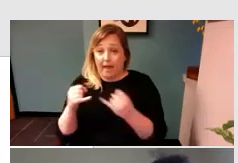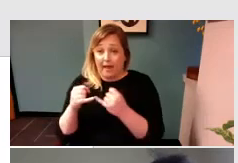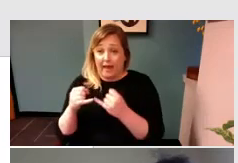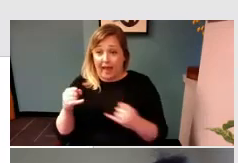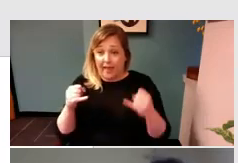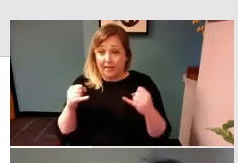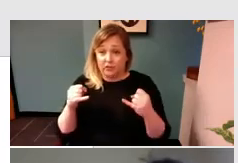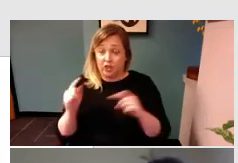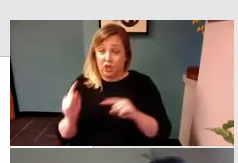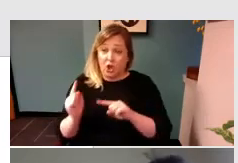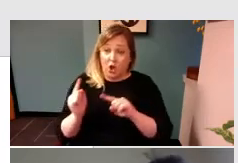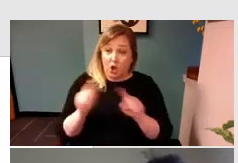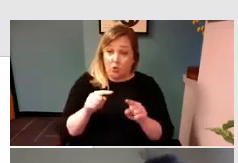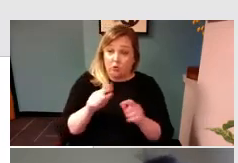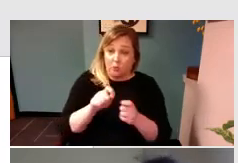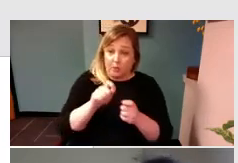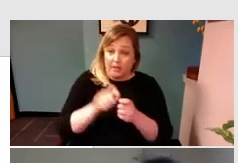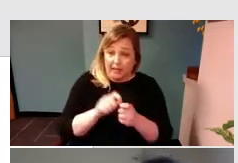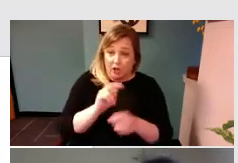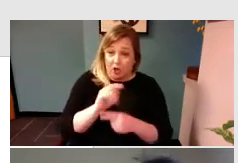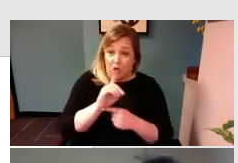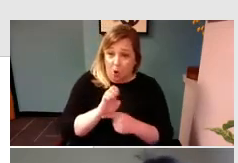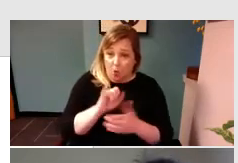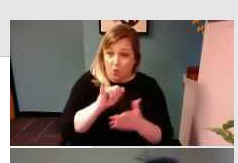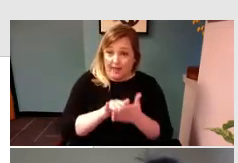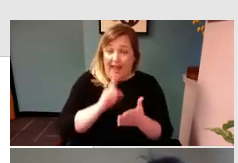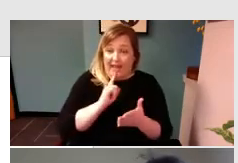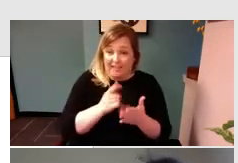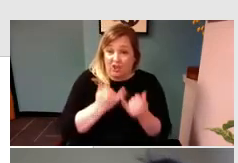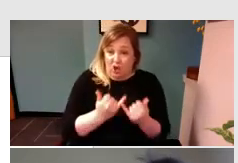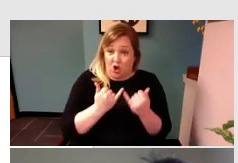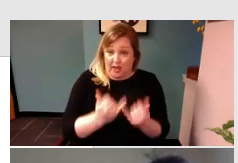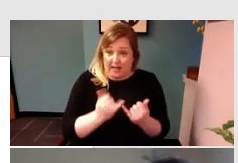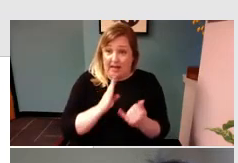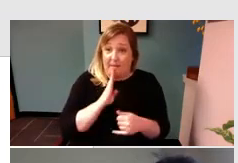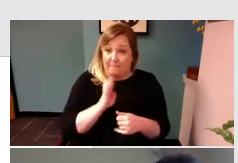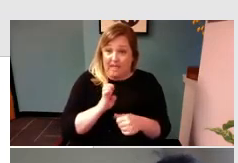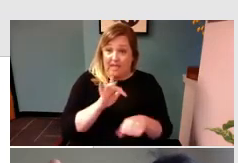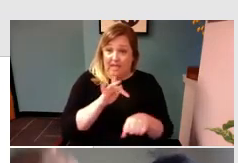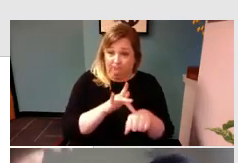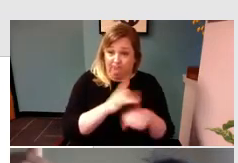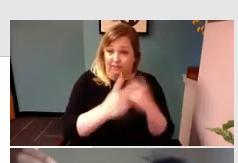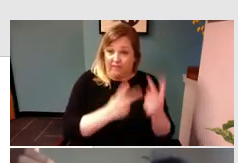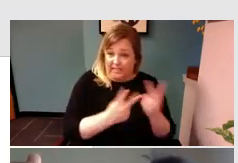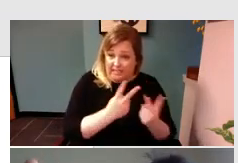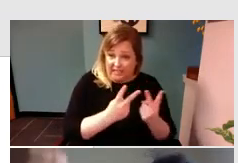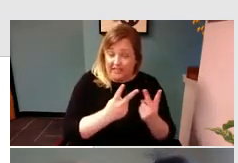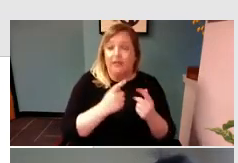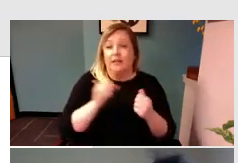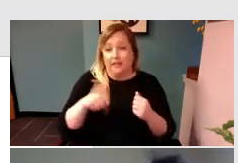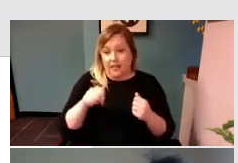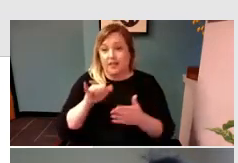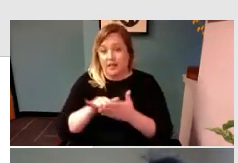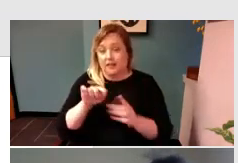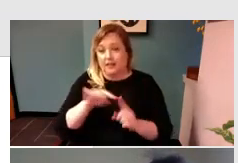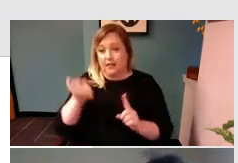is currently being visited, is a cycle. However, once you order all of those nodes,